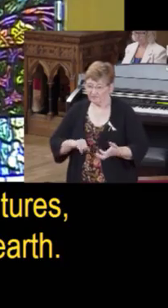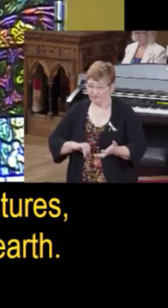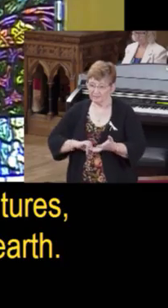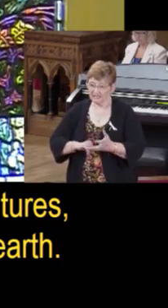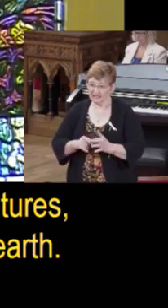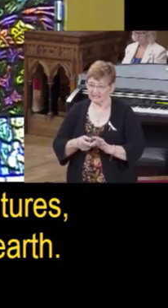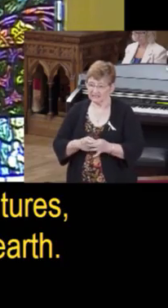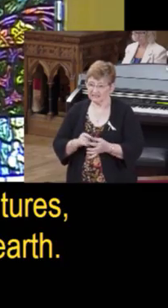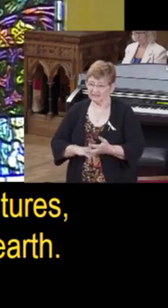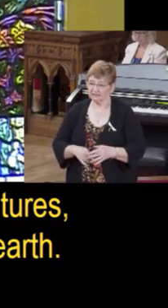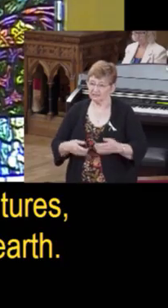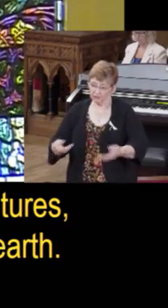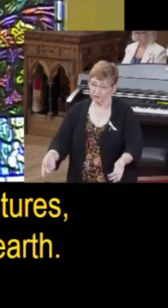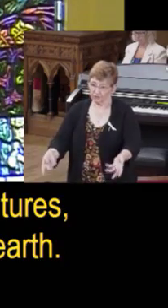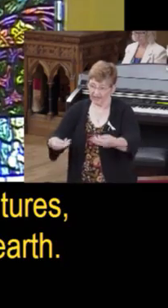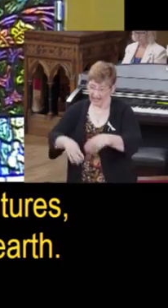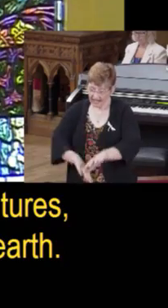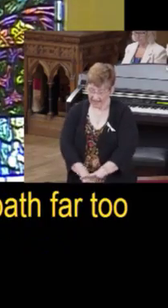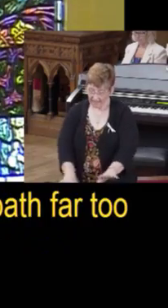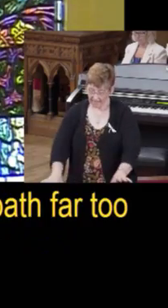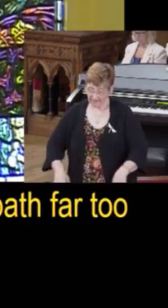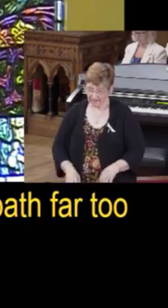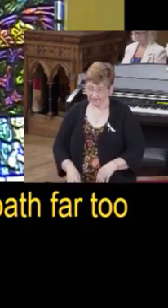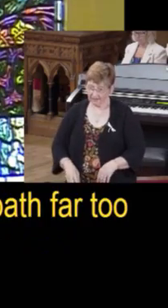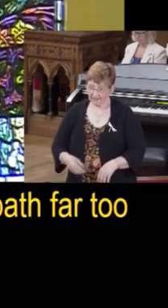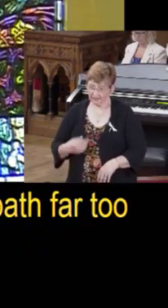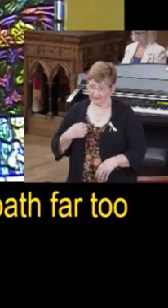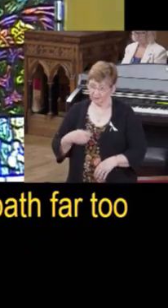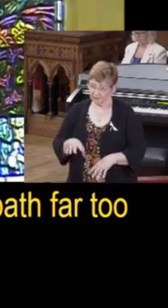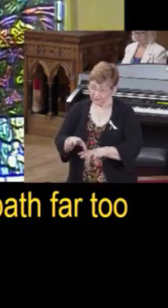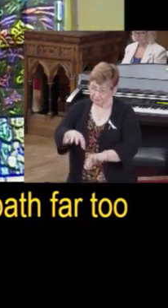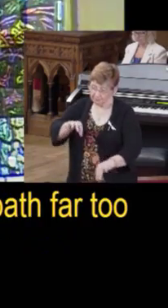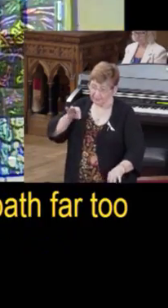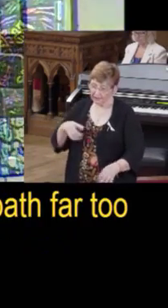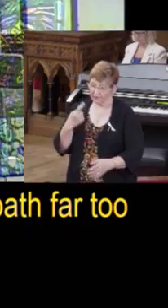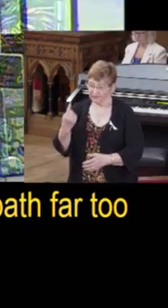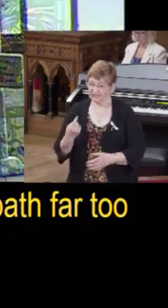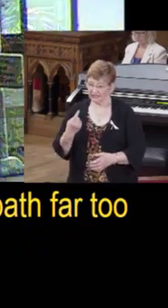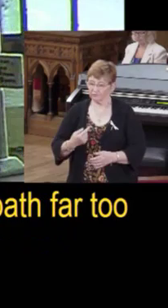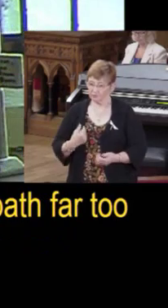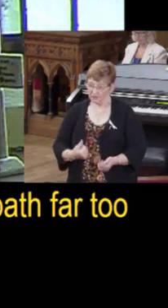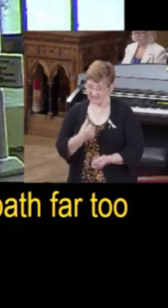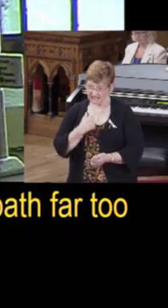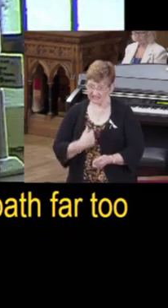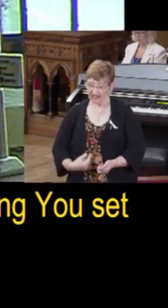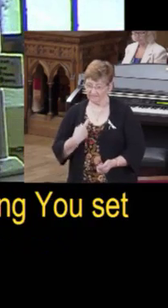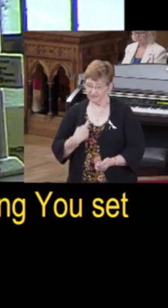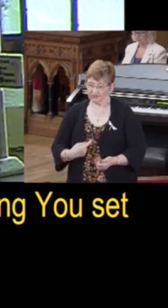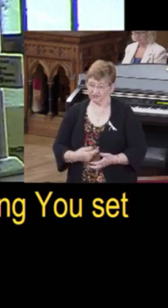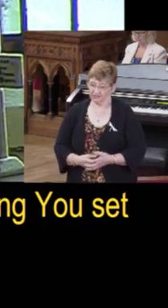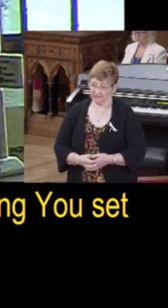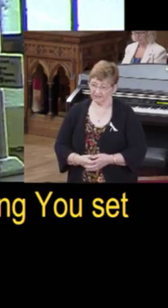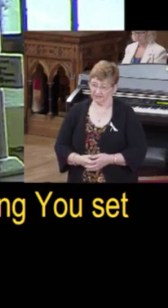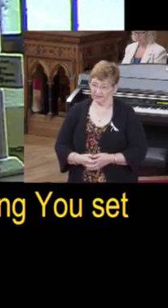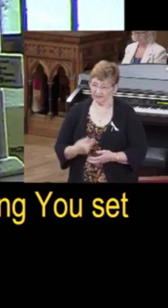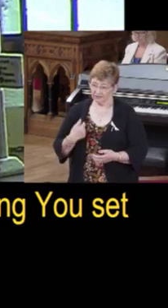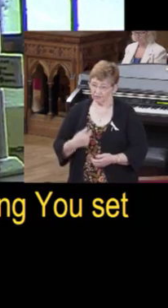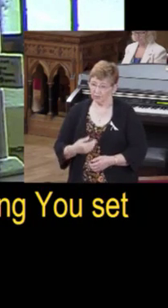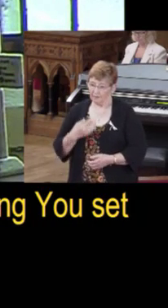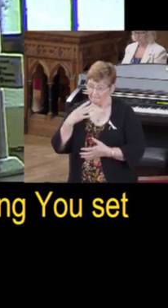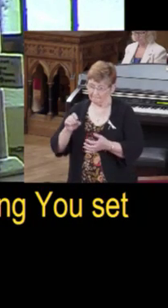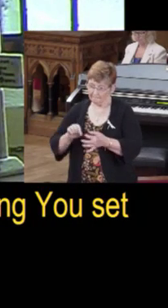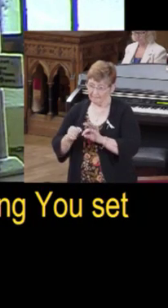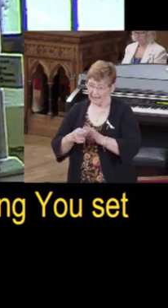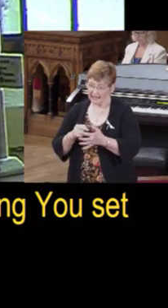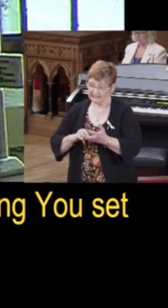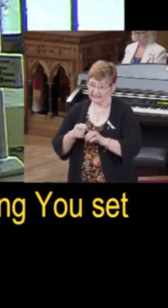earth. We choose our own selfish path far too often, rather than the way of blessing you set before